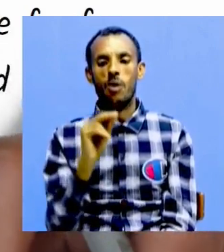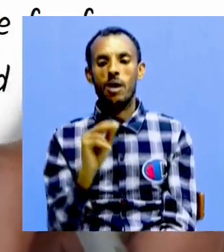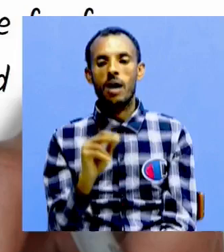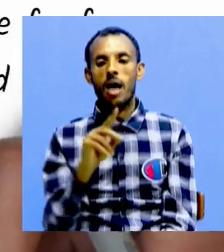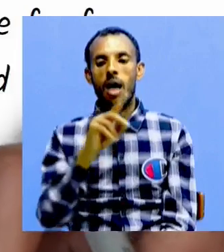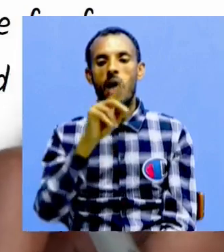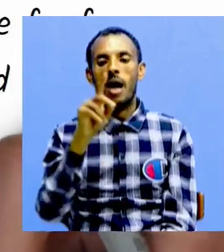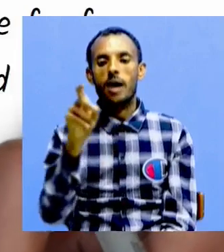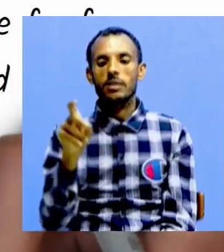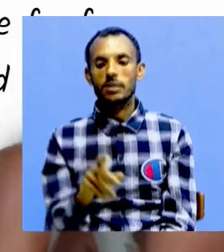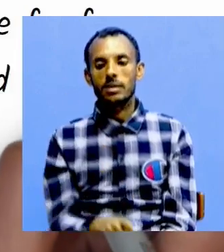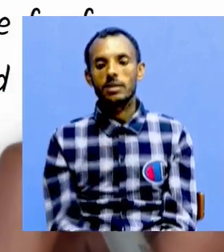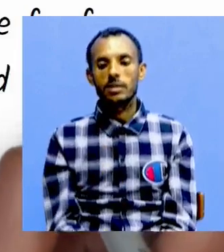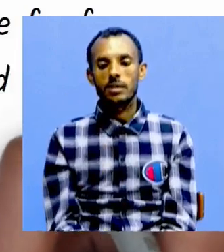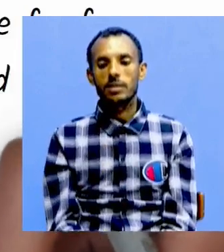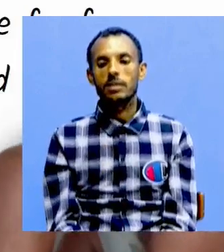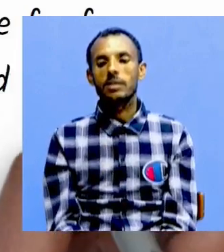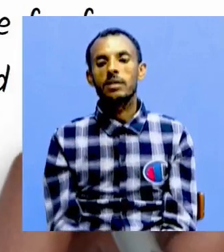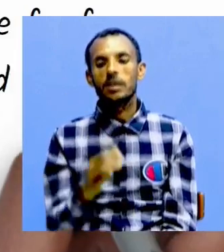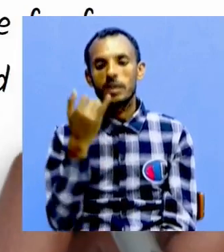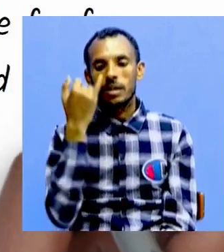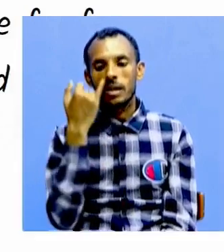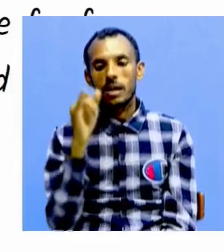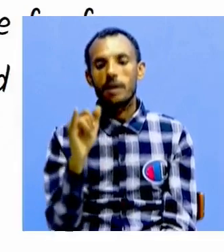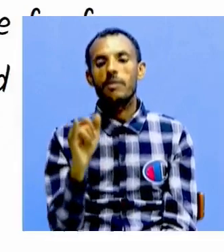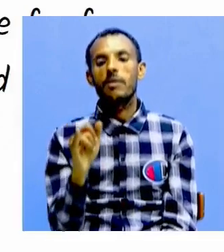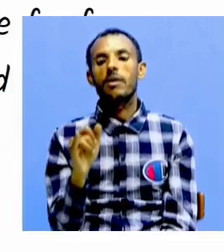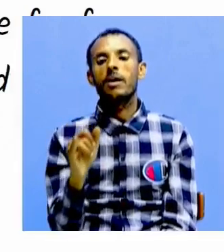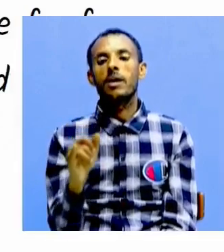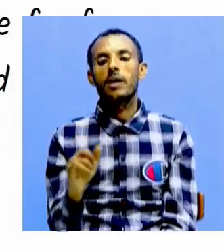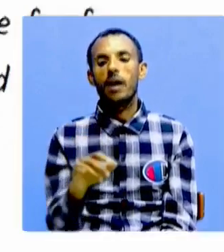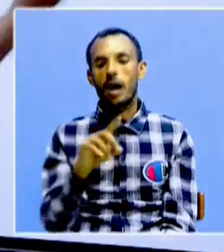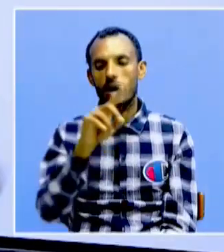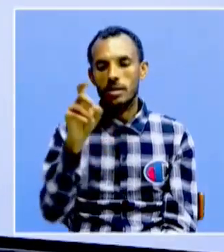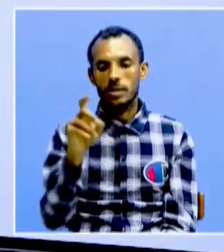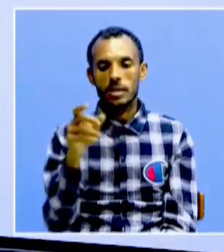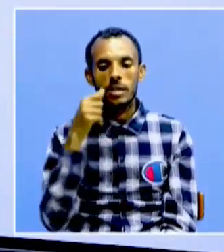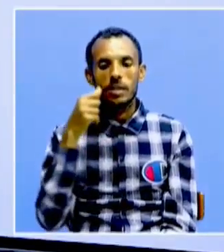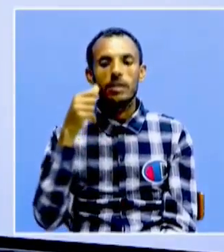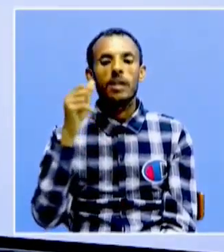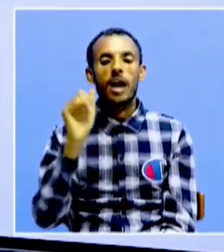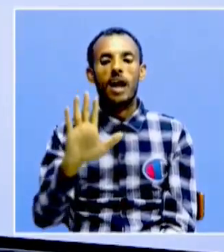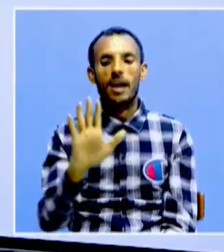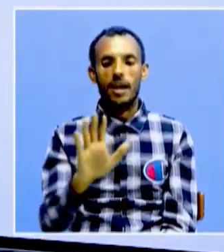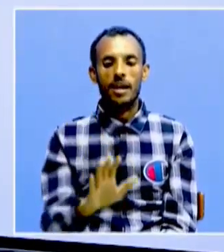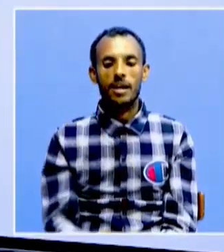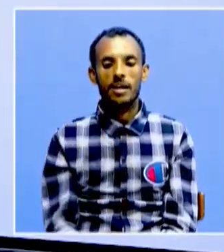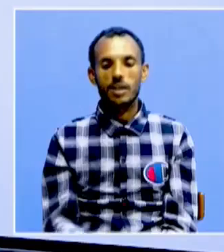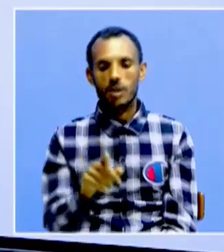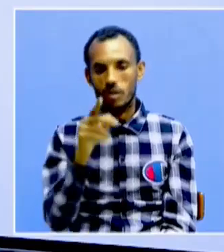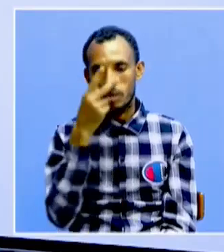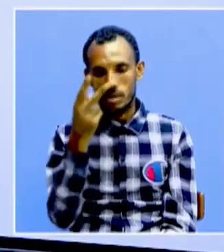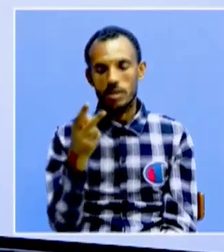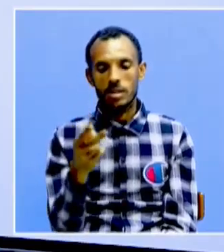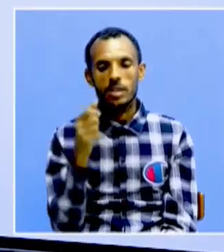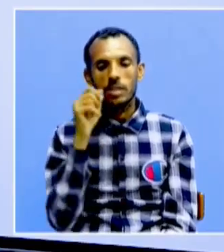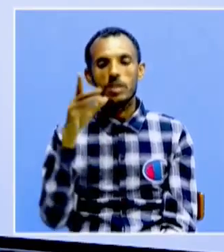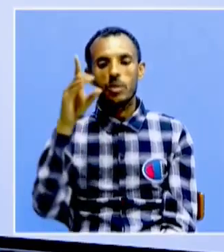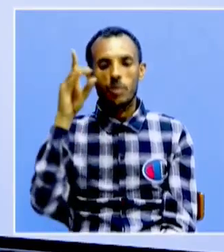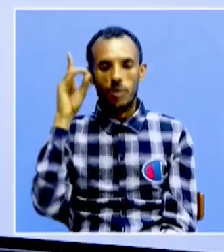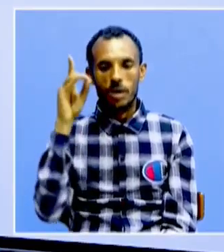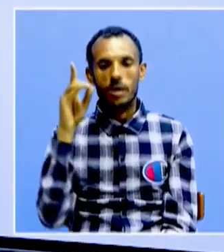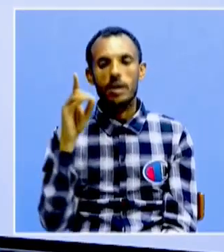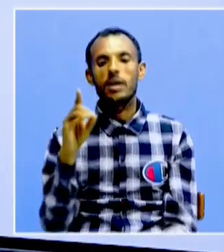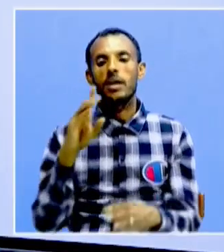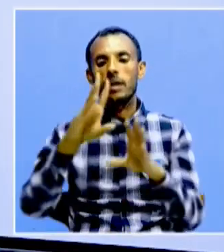right? If you asked her, you see? She would give you